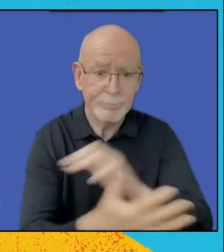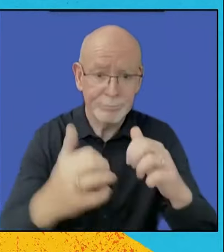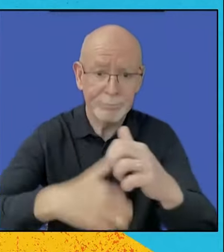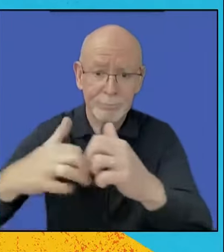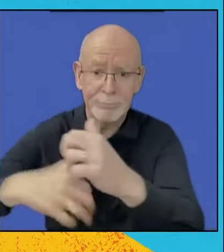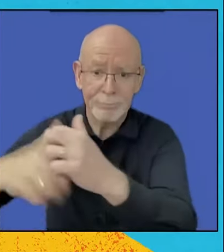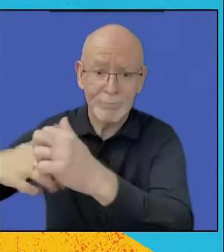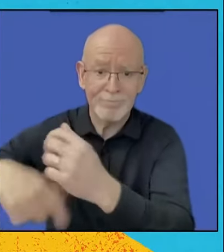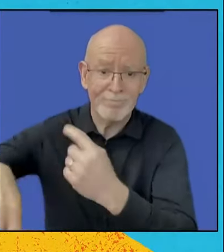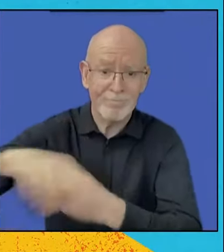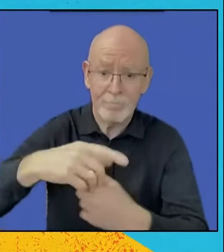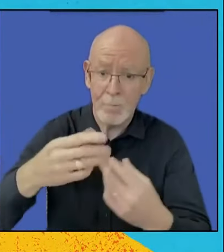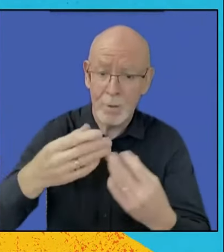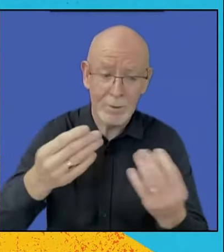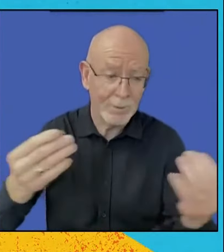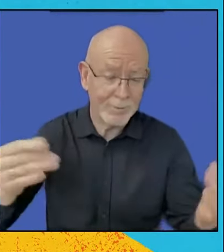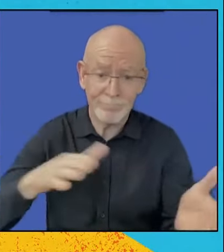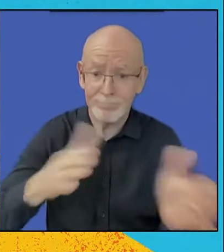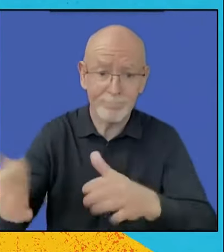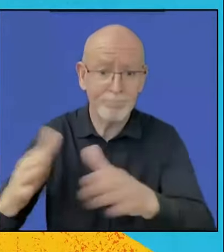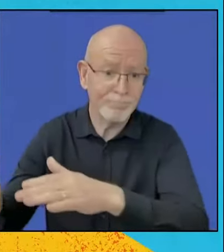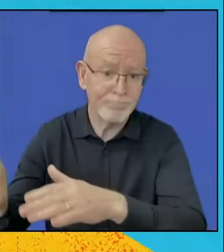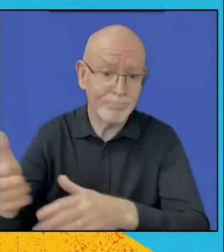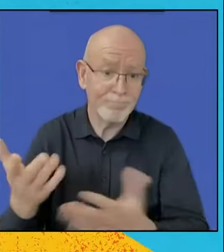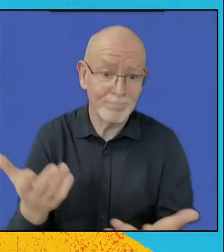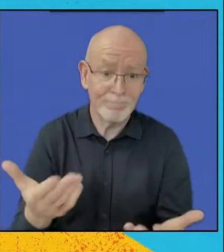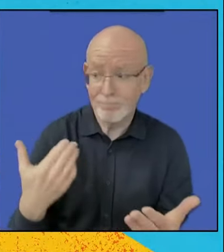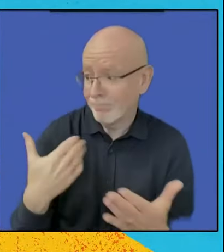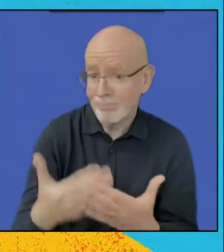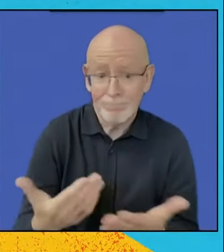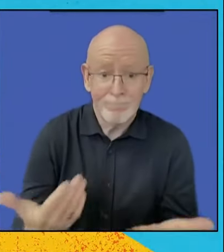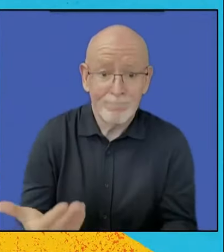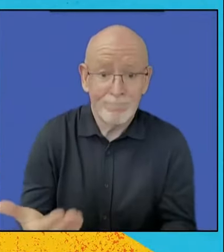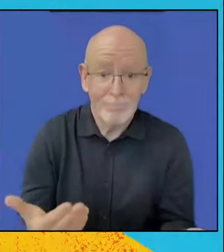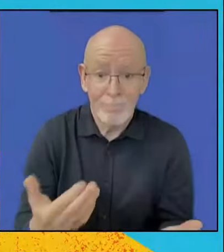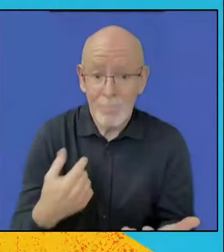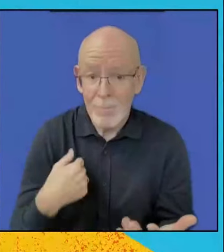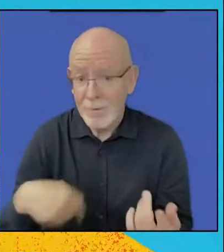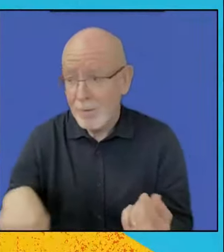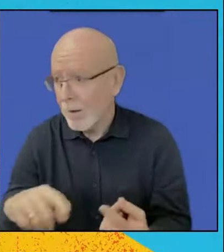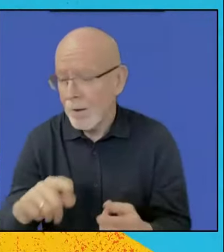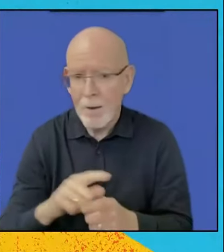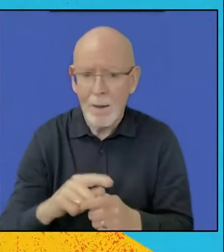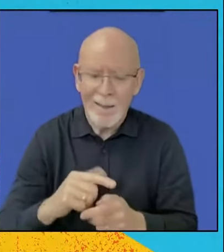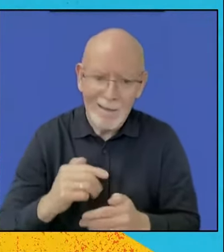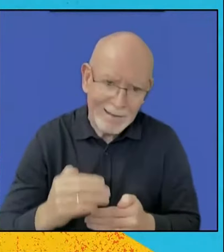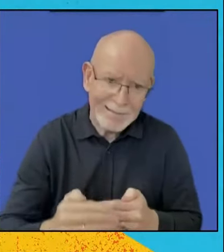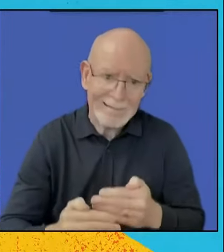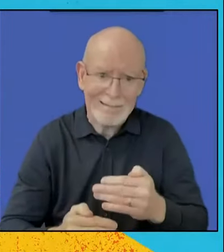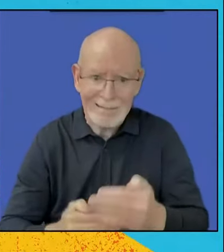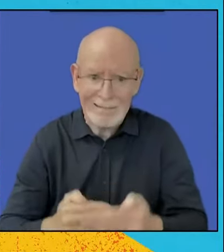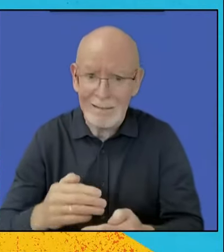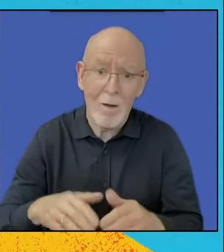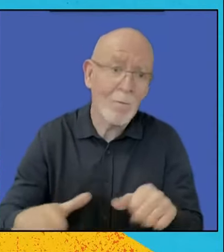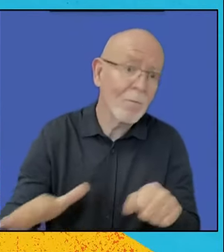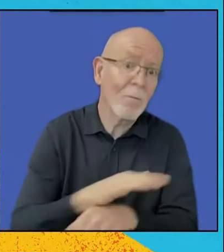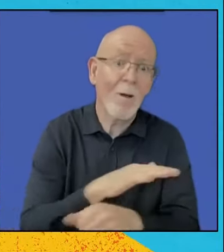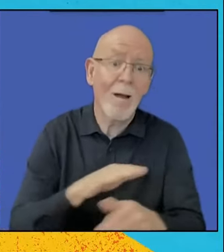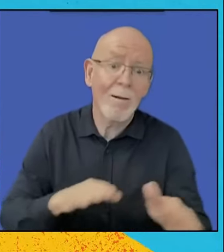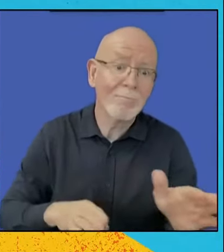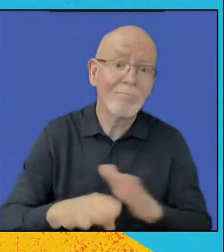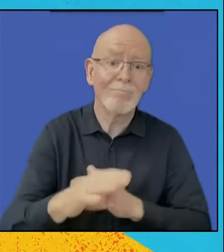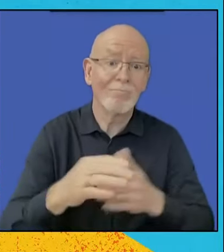event, it was an eye-opener to us that life as we knew it in what we normally call our paradise islands was no longer set to be the same.